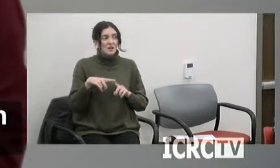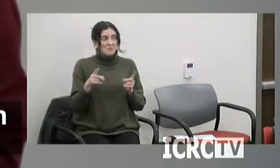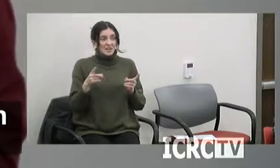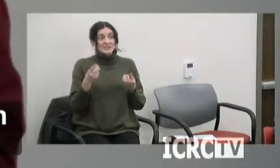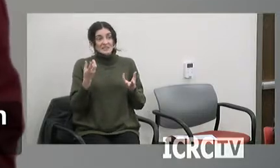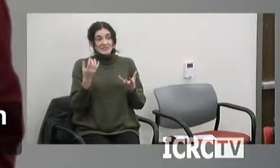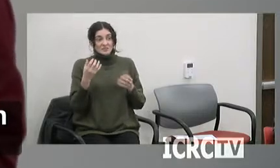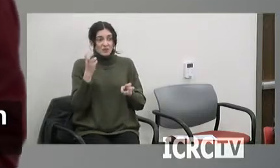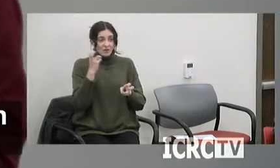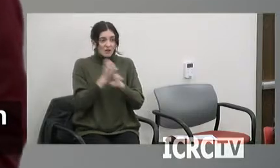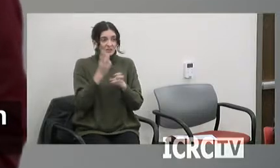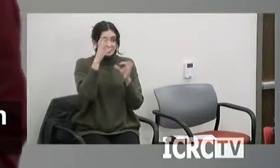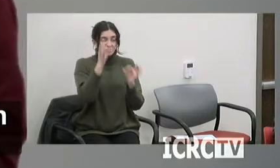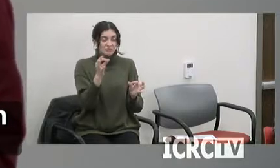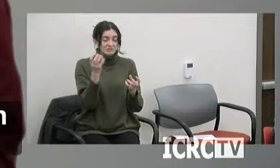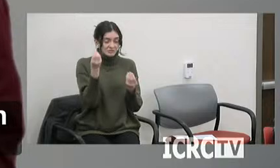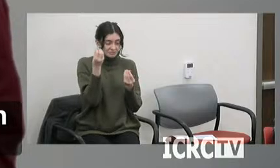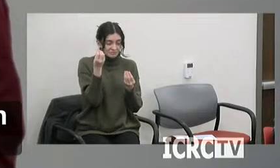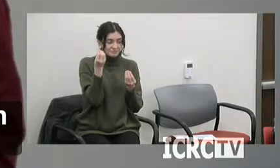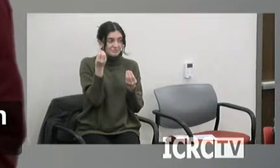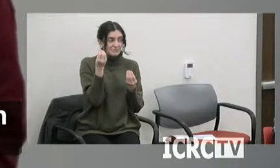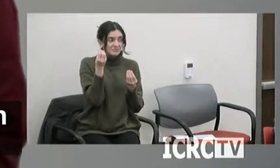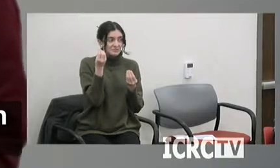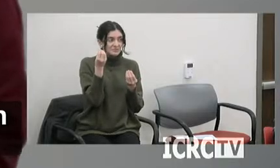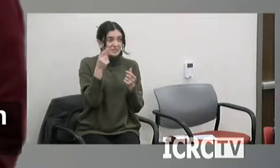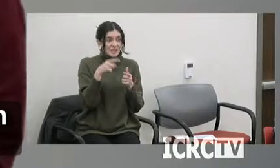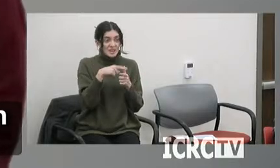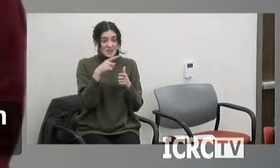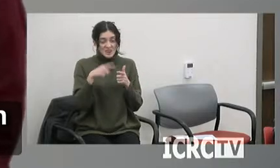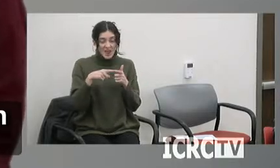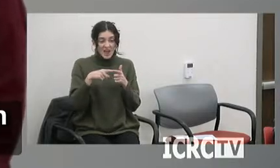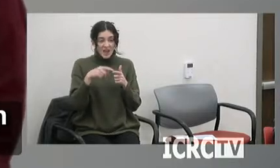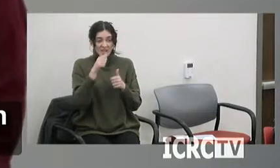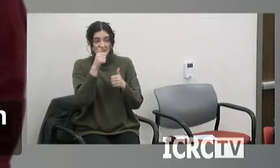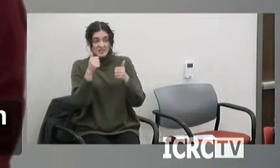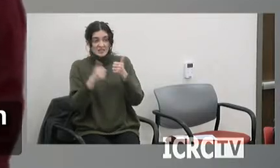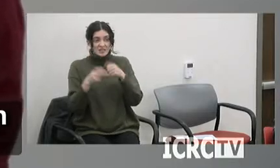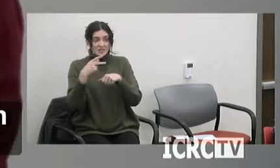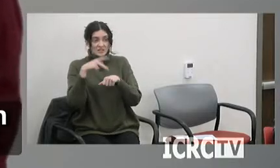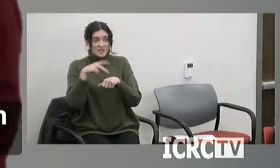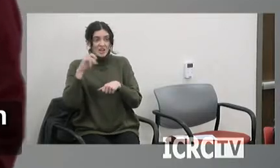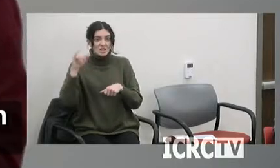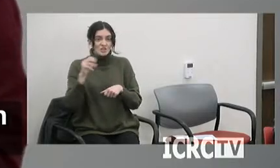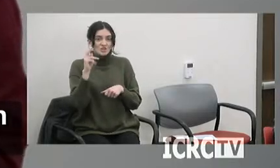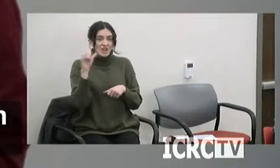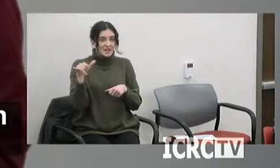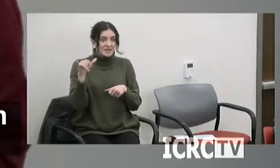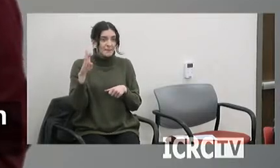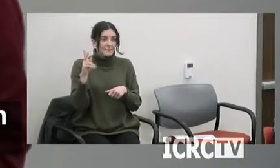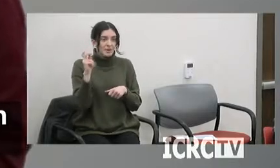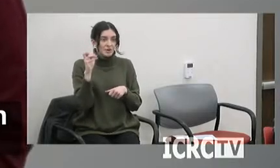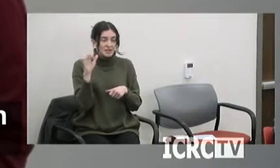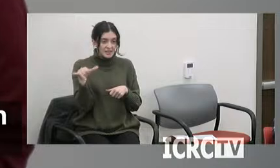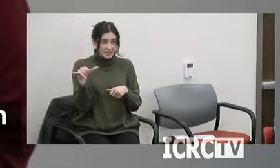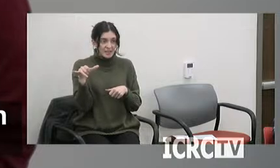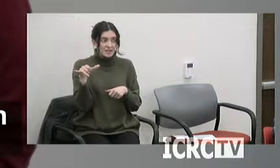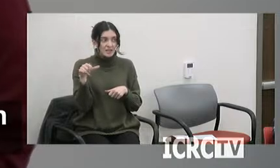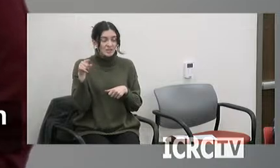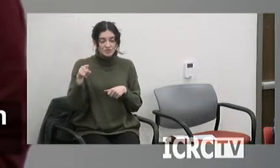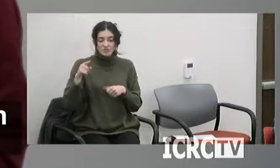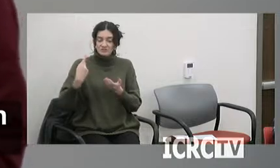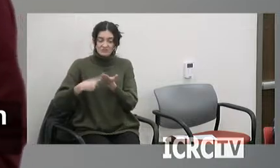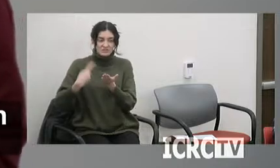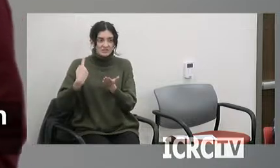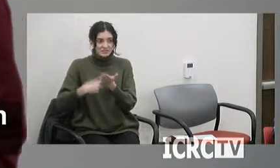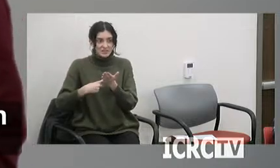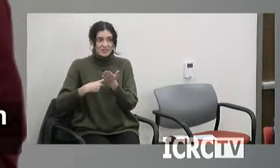decision. Then Assistant Superintendent Jenny Berkeley gave a short presentation on the reporting structure of